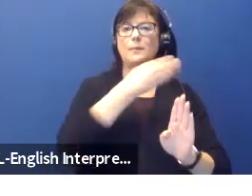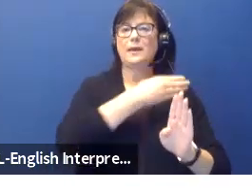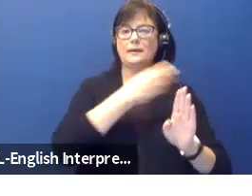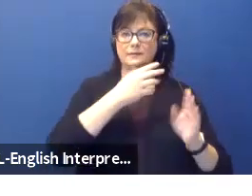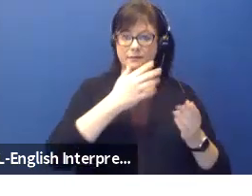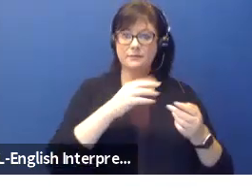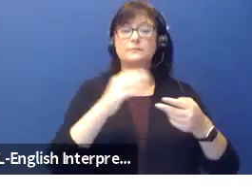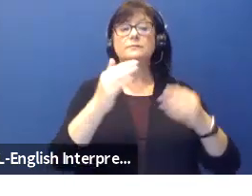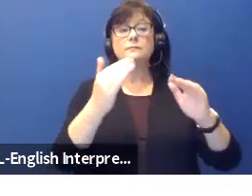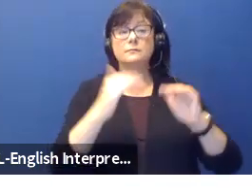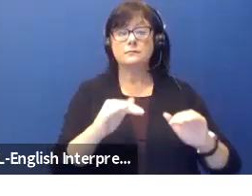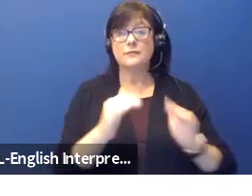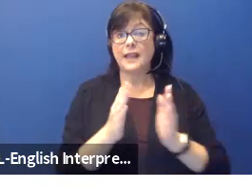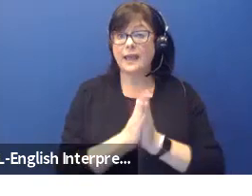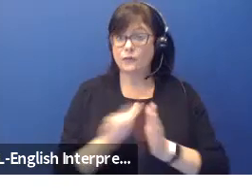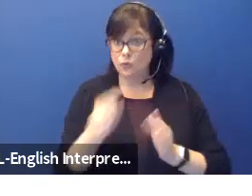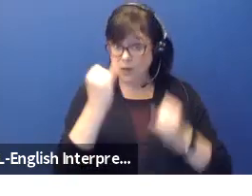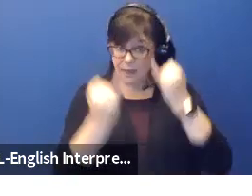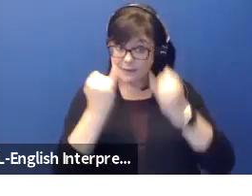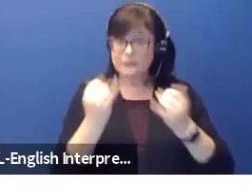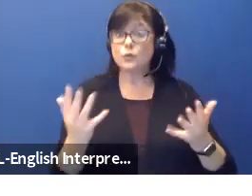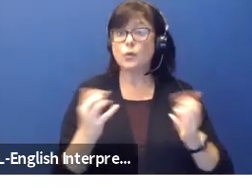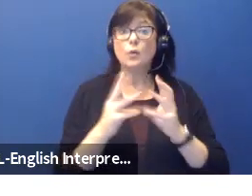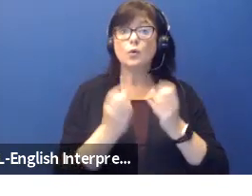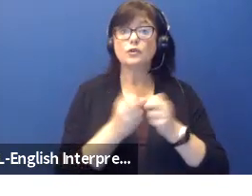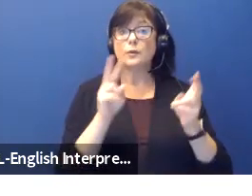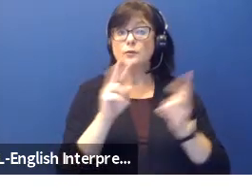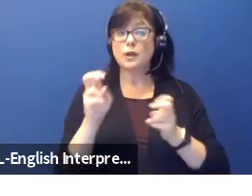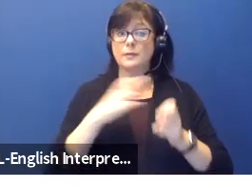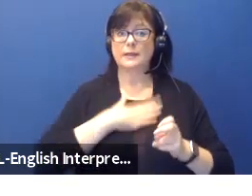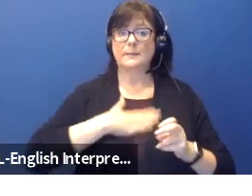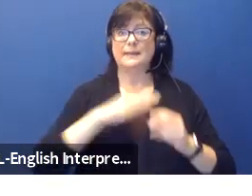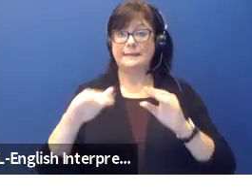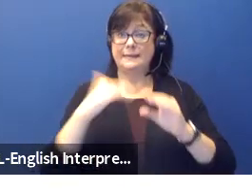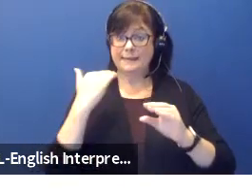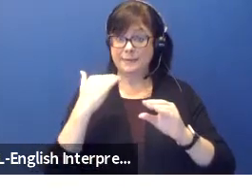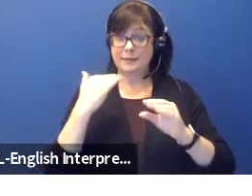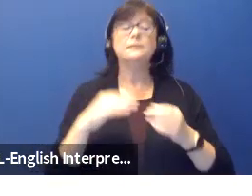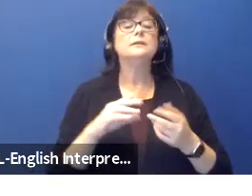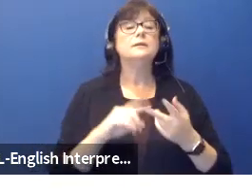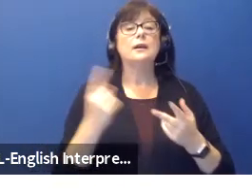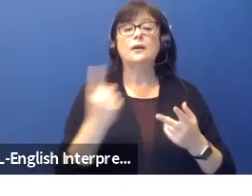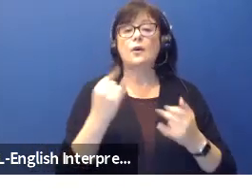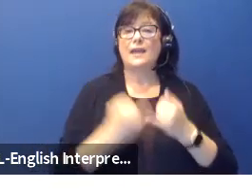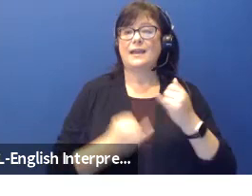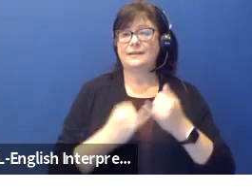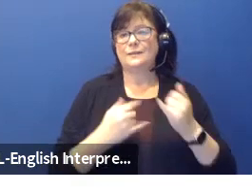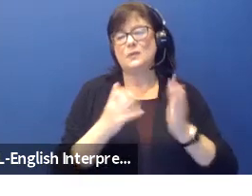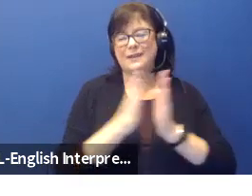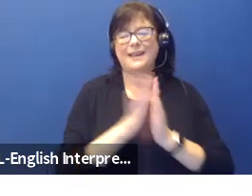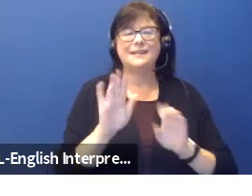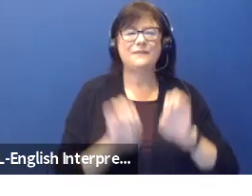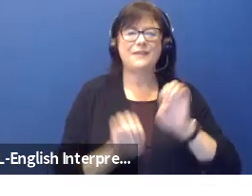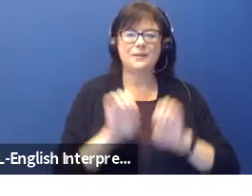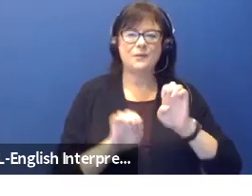And we always ask you, if possible, to complete a quick evaluation at the end. And if you do and you add